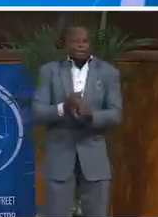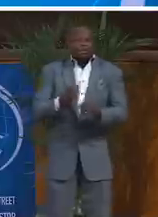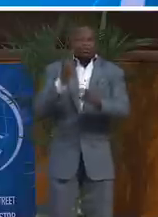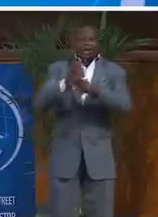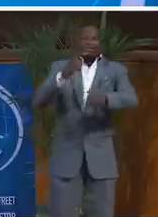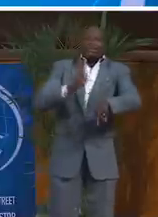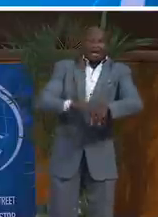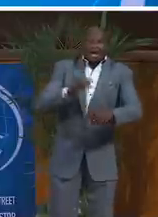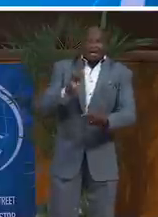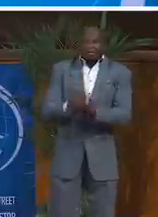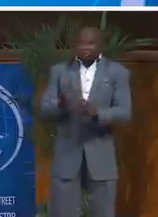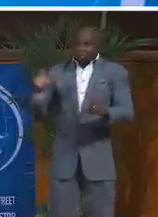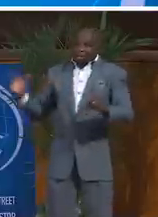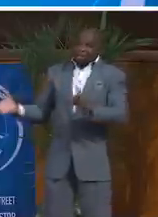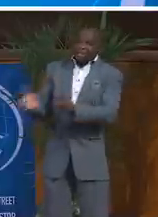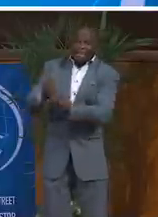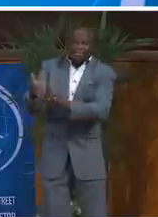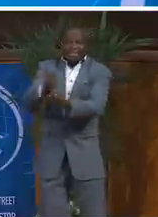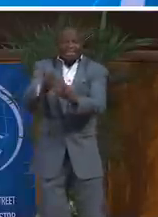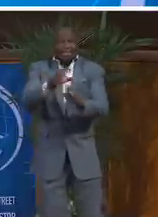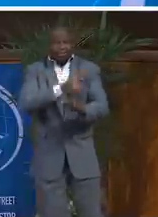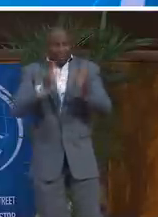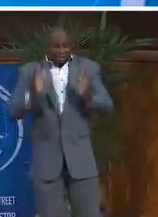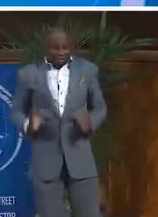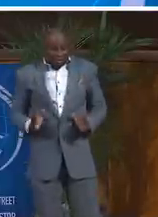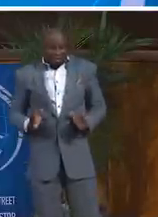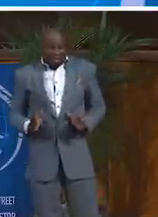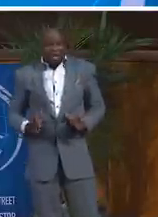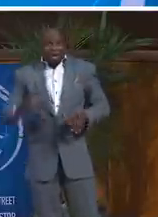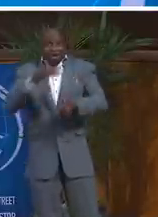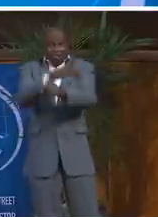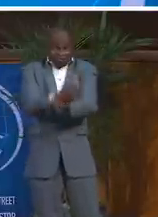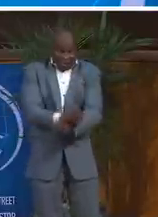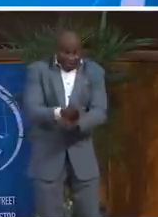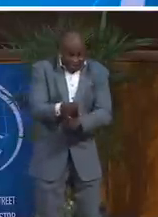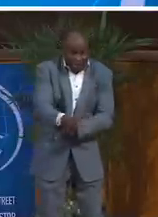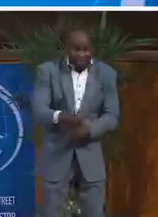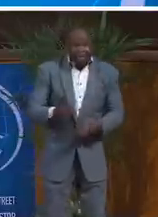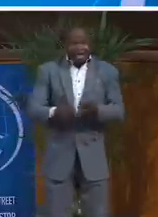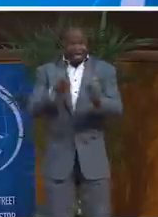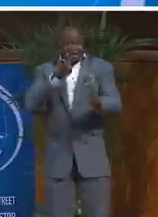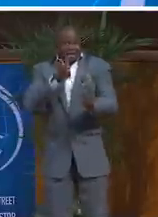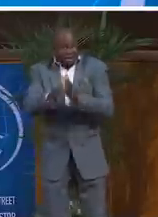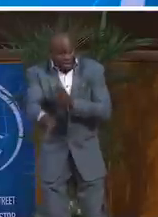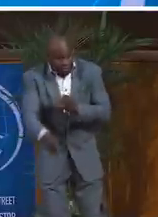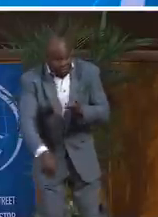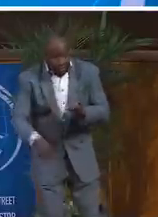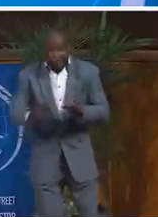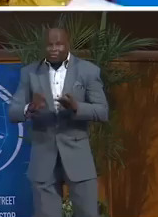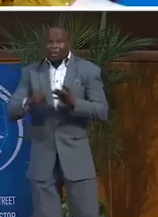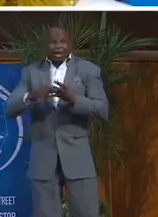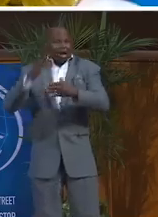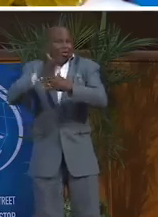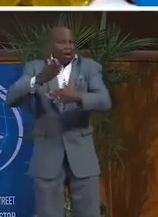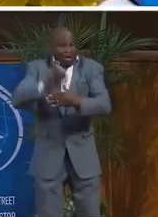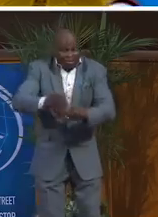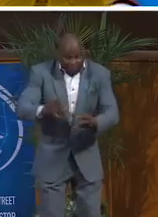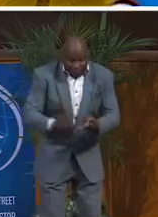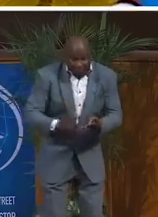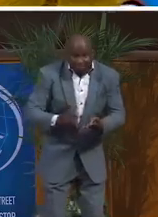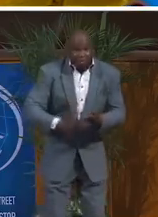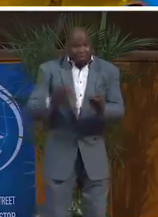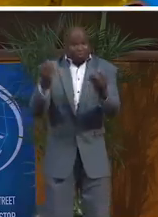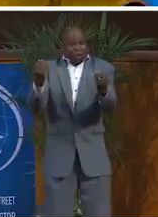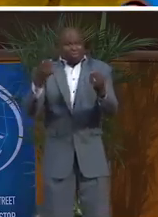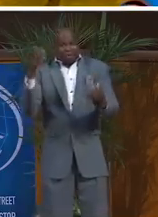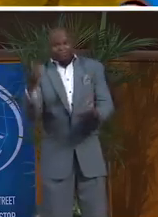for Christian persecution. Christians are arrested, they are killed, they are harassed, their